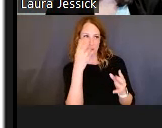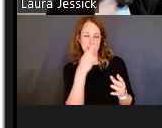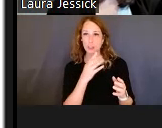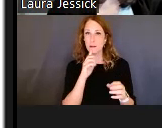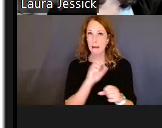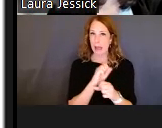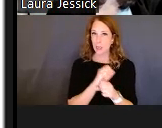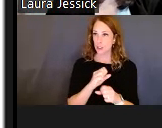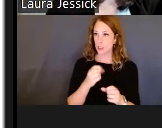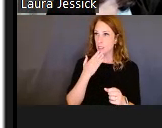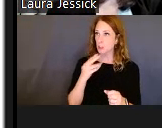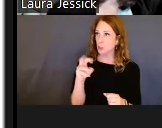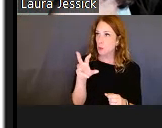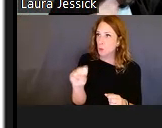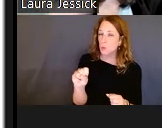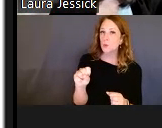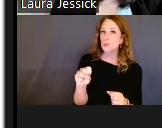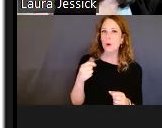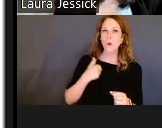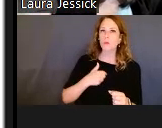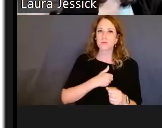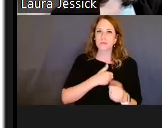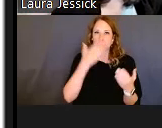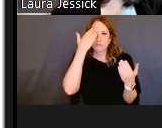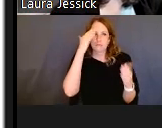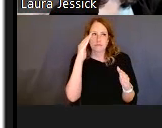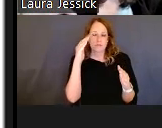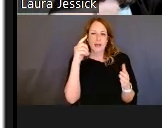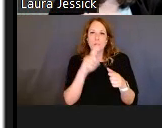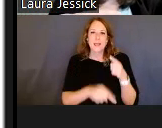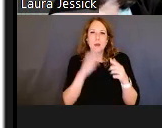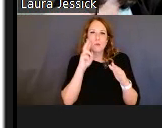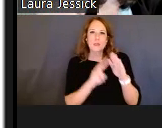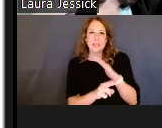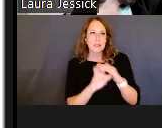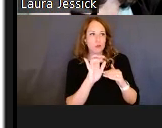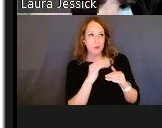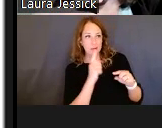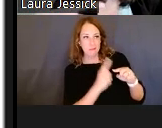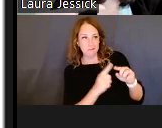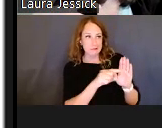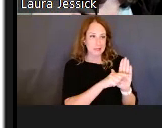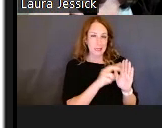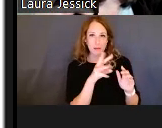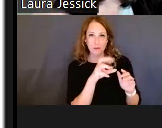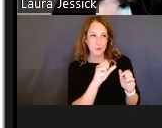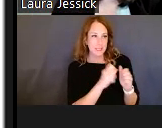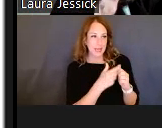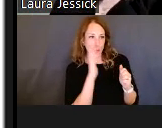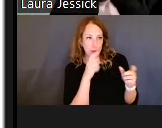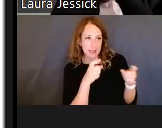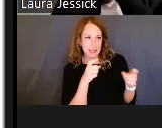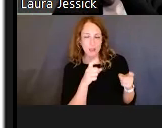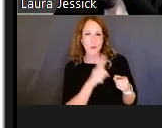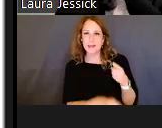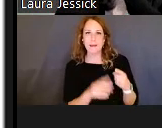the survivor. So we don't know what's good news or bad news. We don't know how they're going to handle it. We don't know any of that. And we shouldn't get to